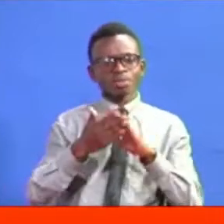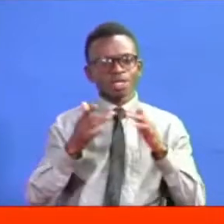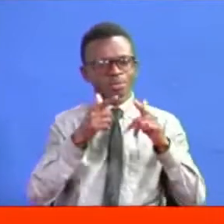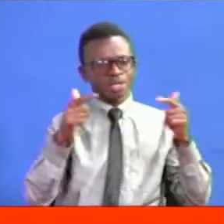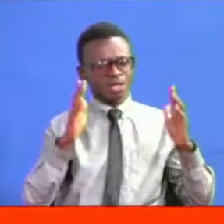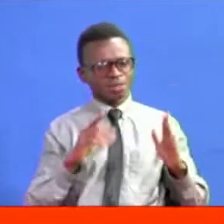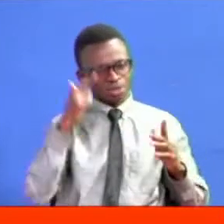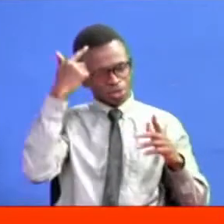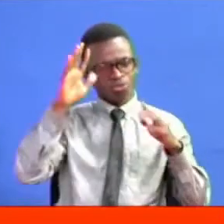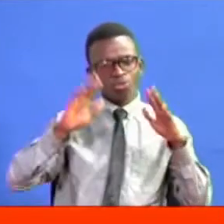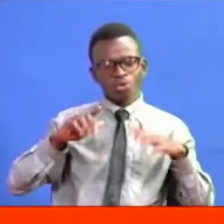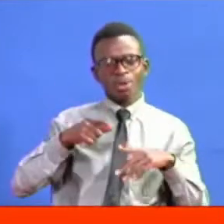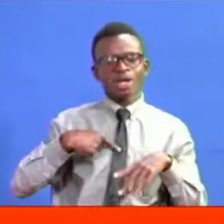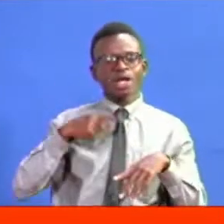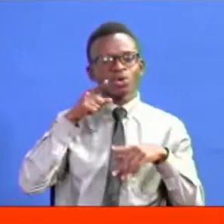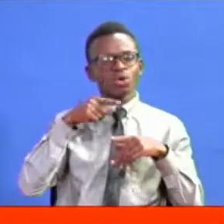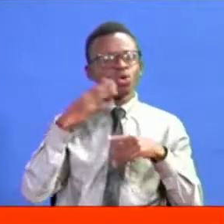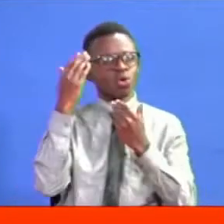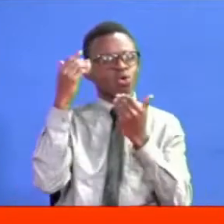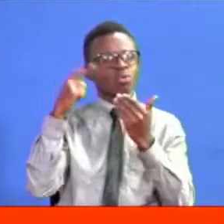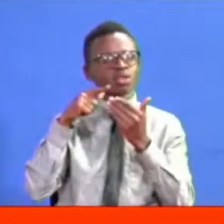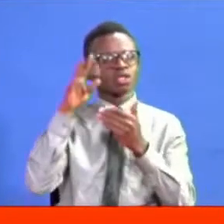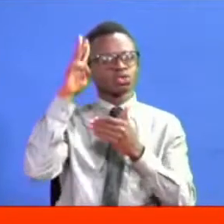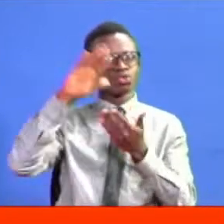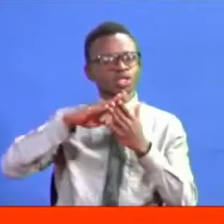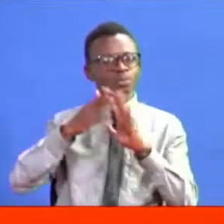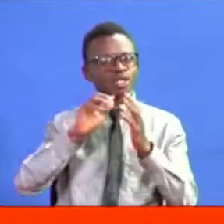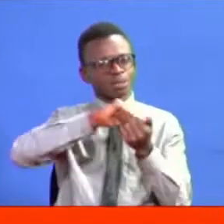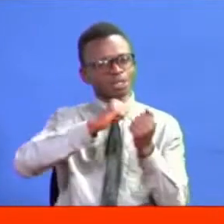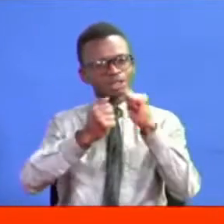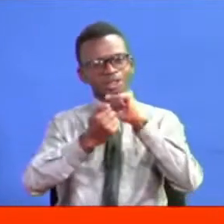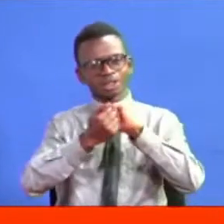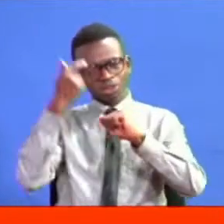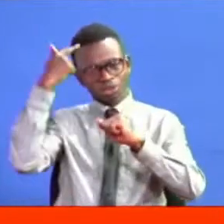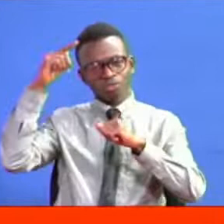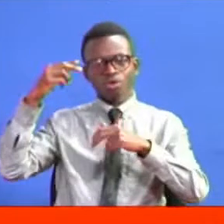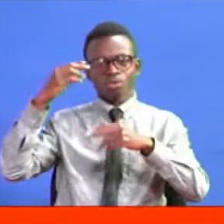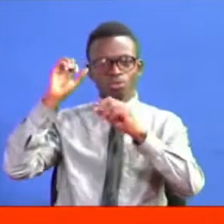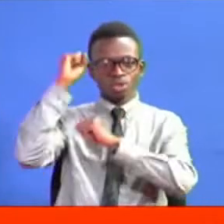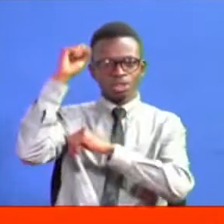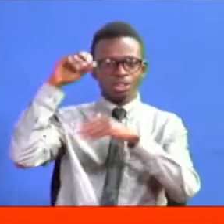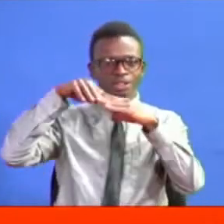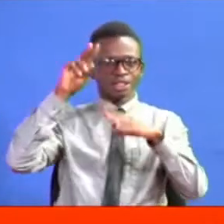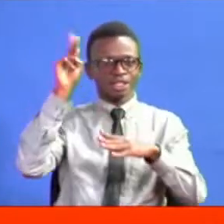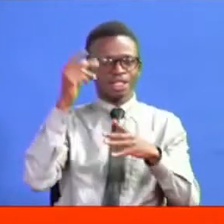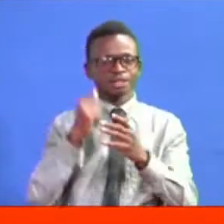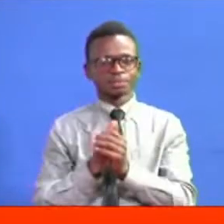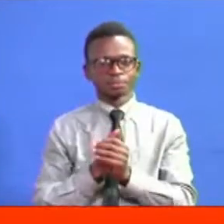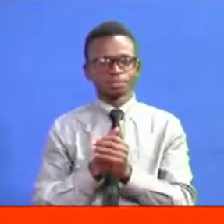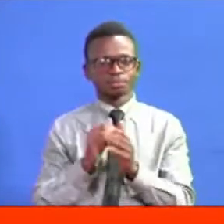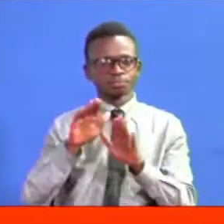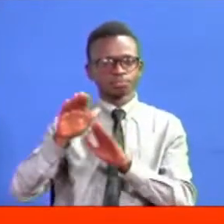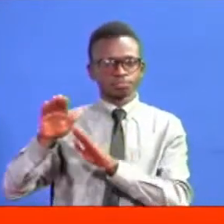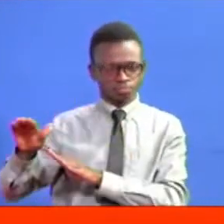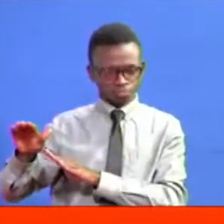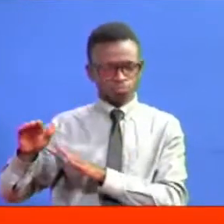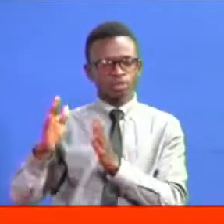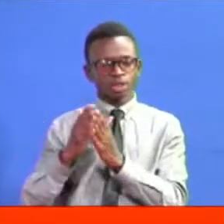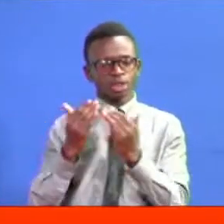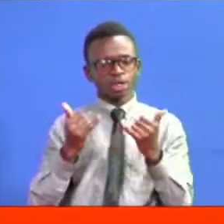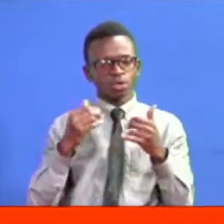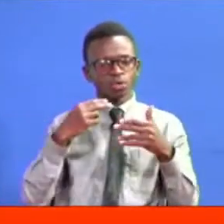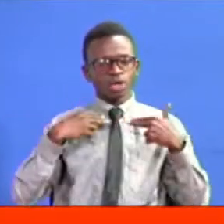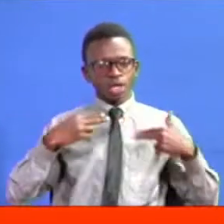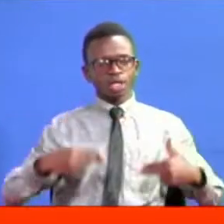but I hope this is going to be a tables turner in the political realm. Right, now moving on into health matters.